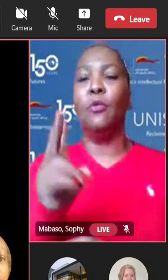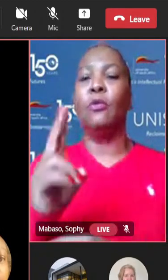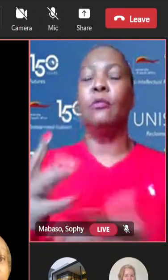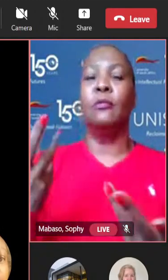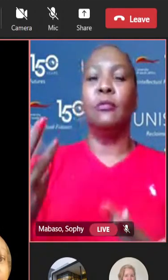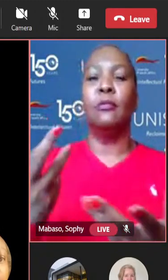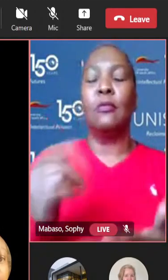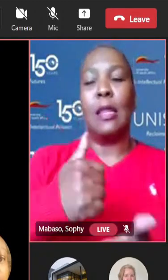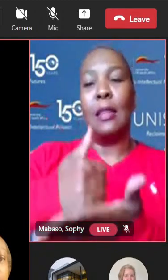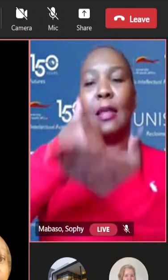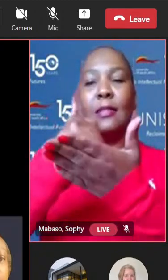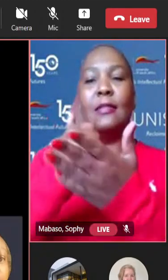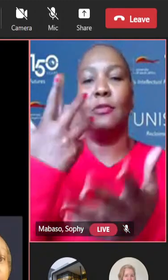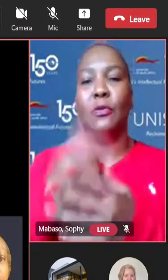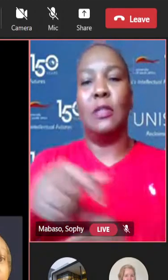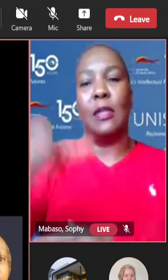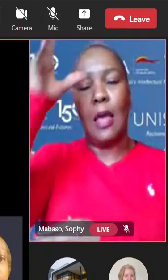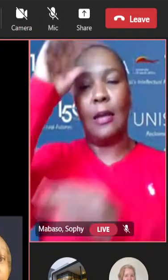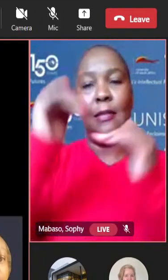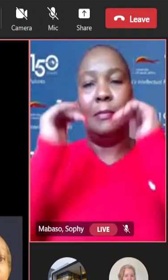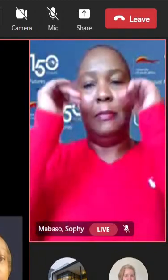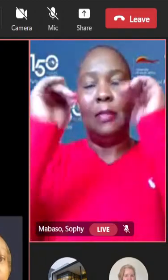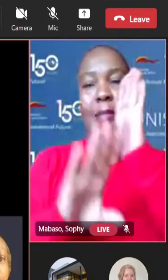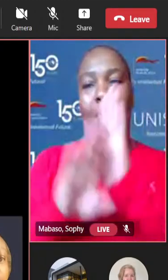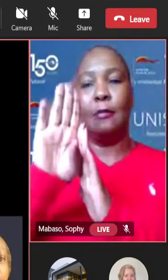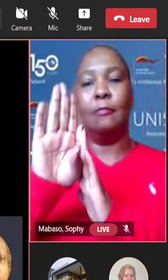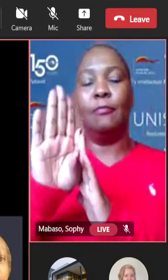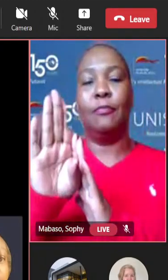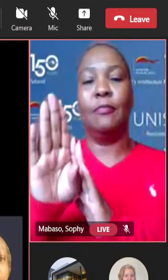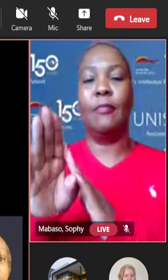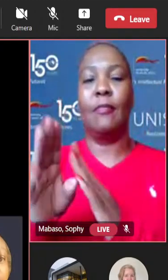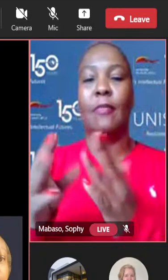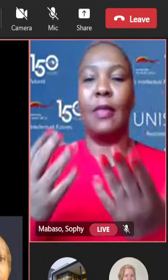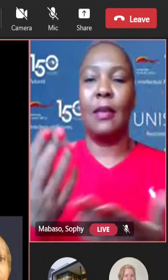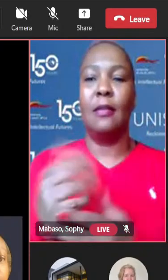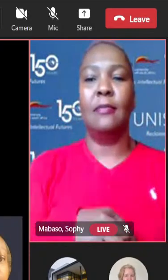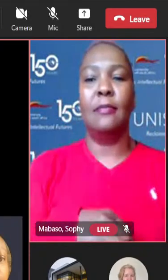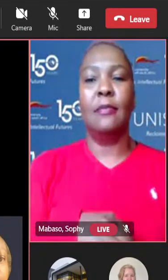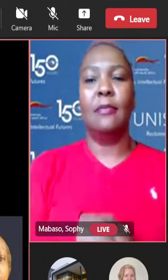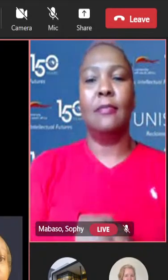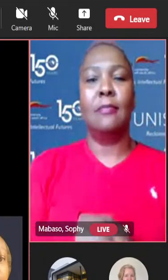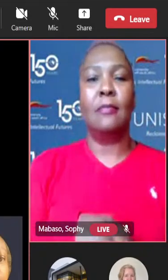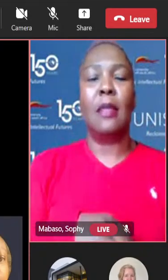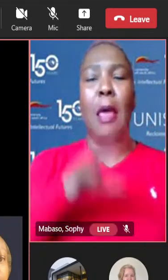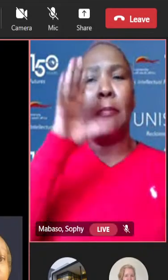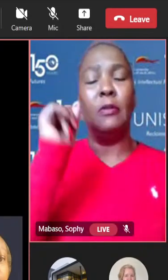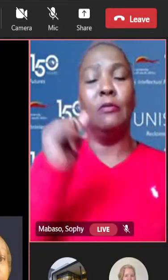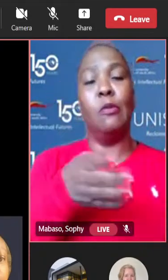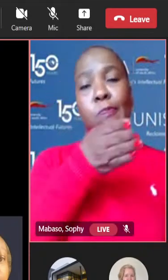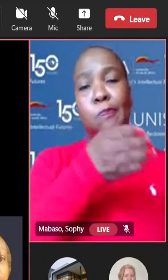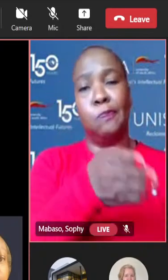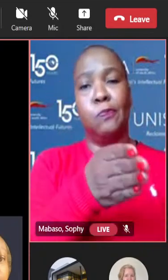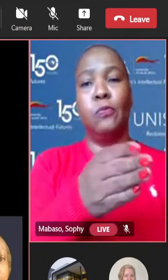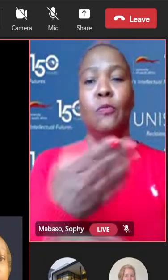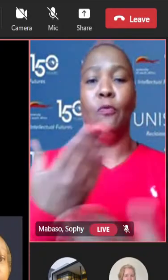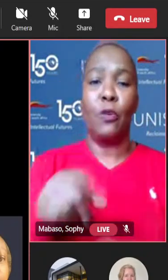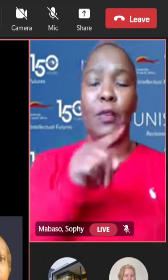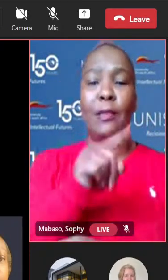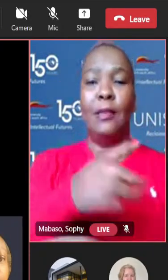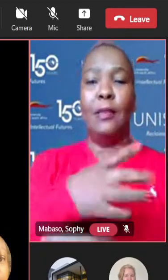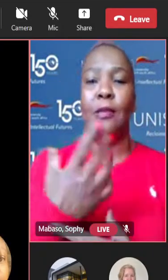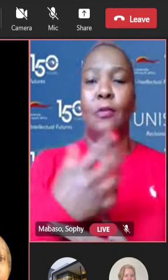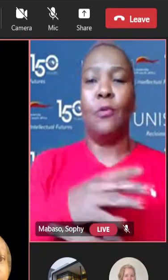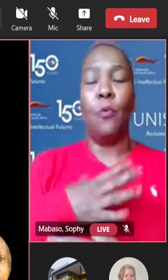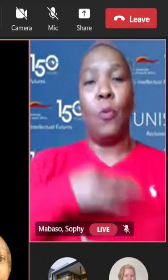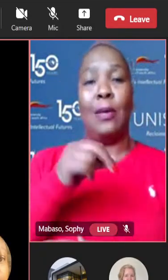assist with academic success. That's what I suppose you're here for, and that's what we would also like to see